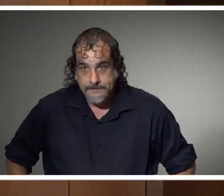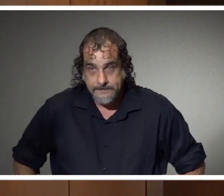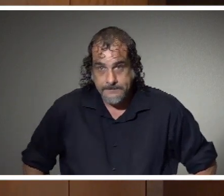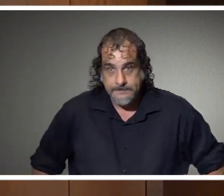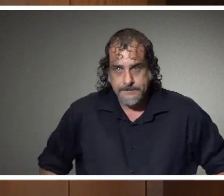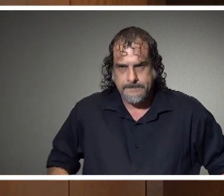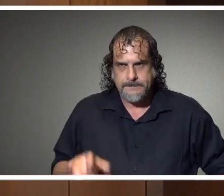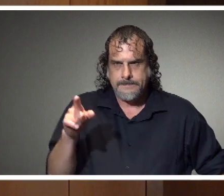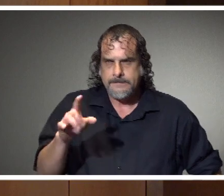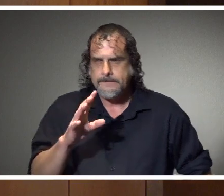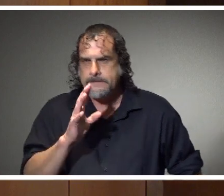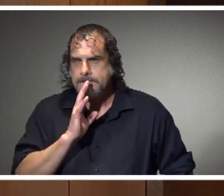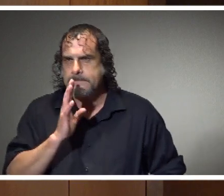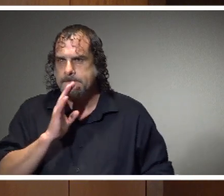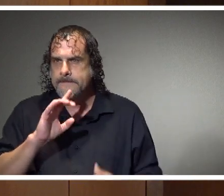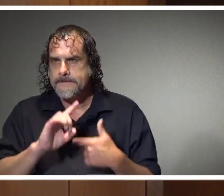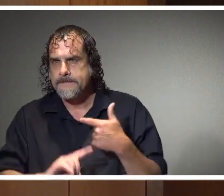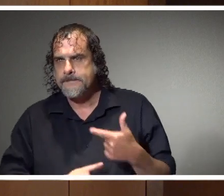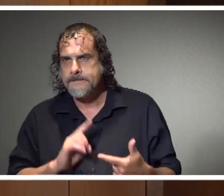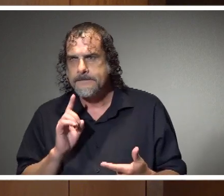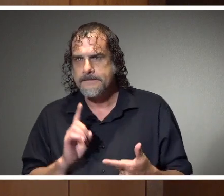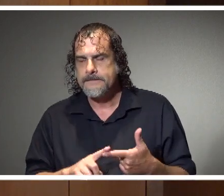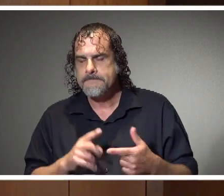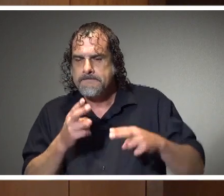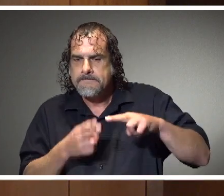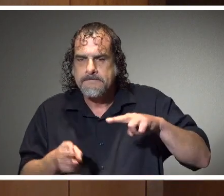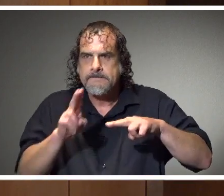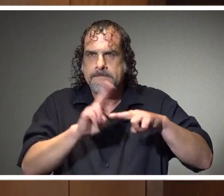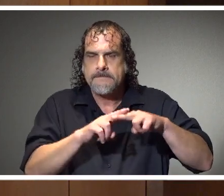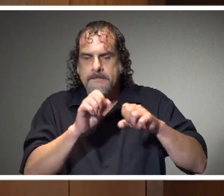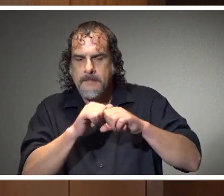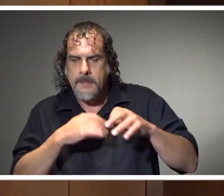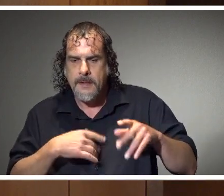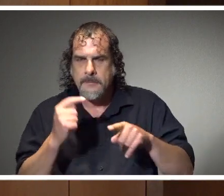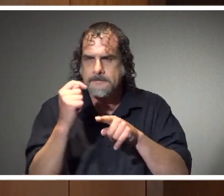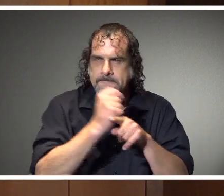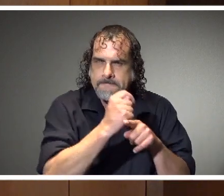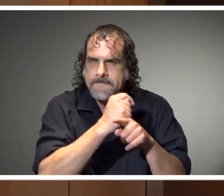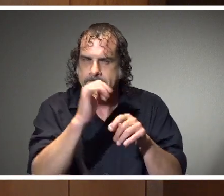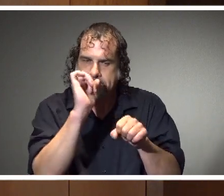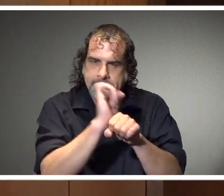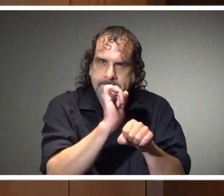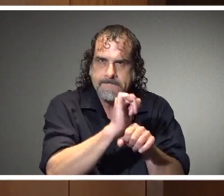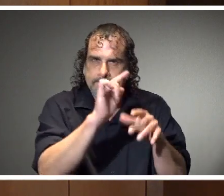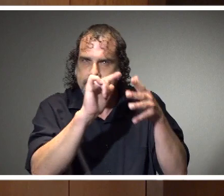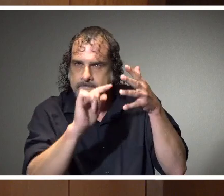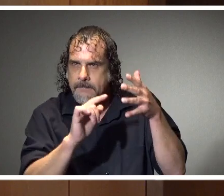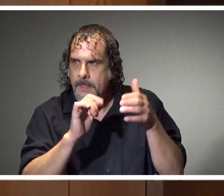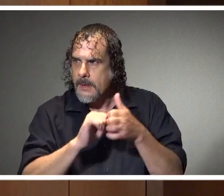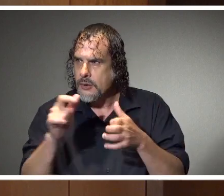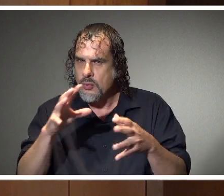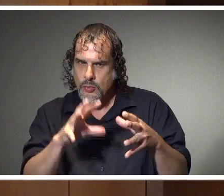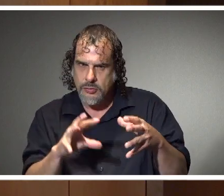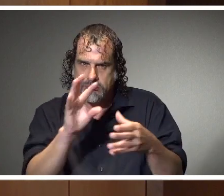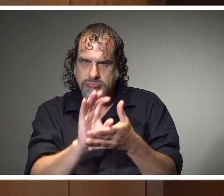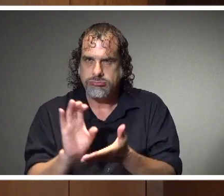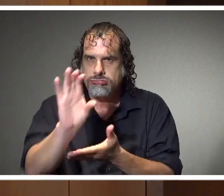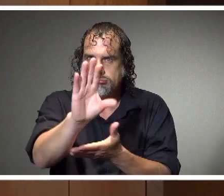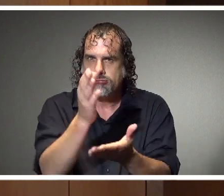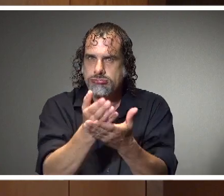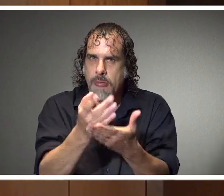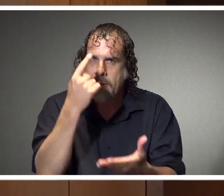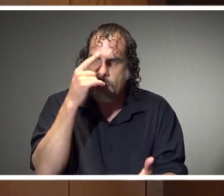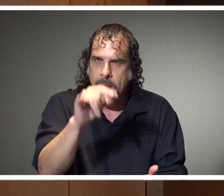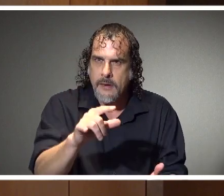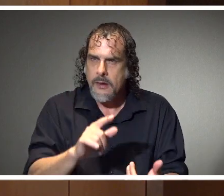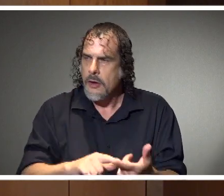When you talk about the increase in workforce training and what you hope will be an investment there, what is the message that